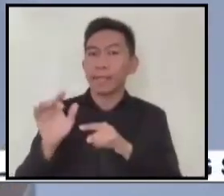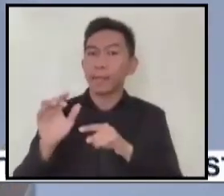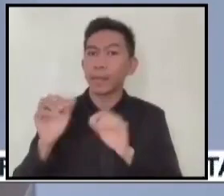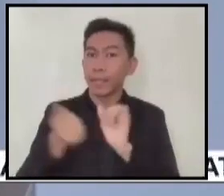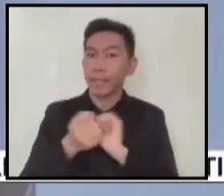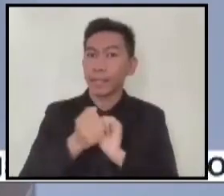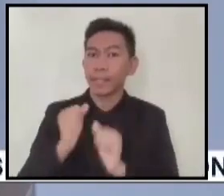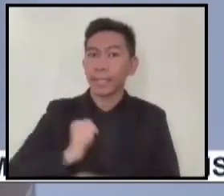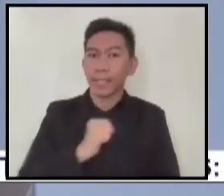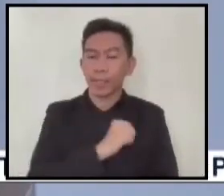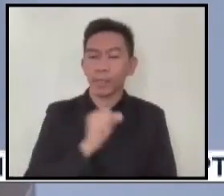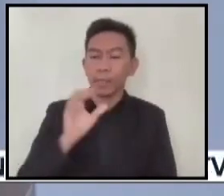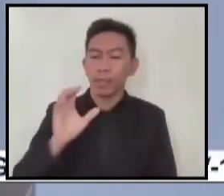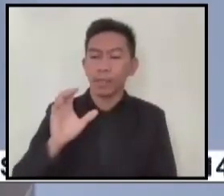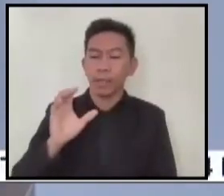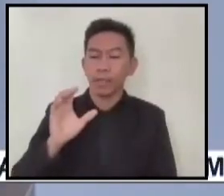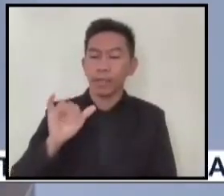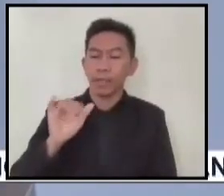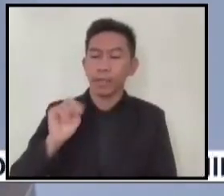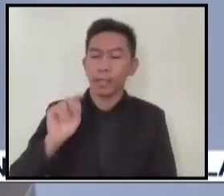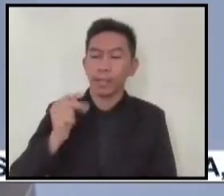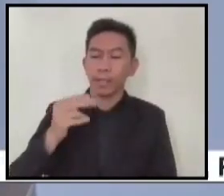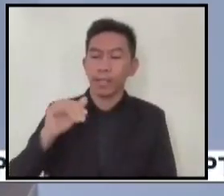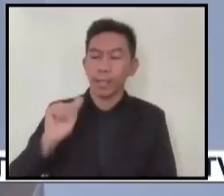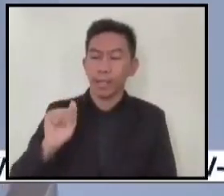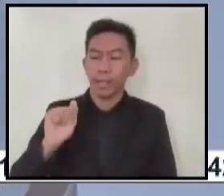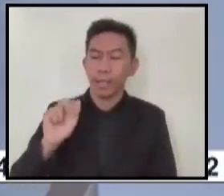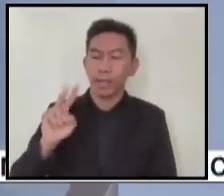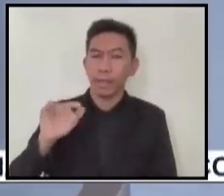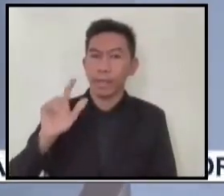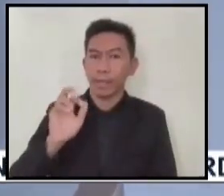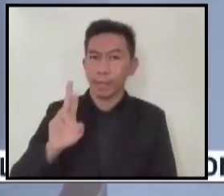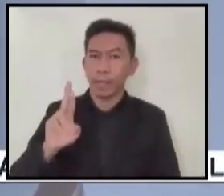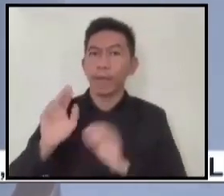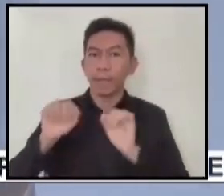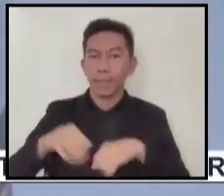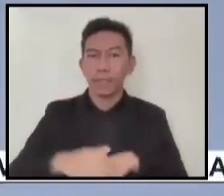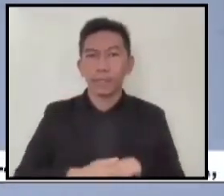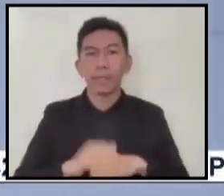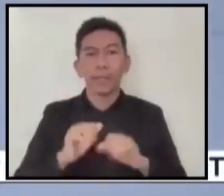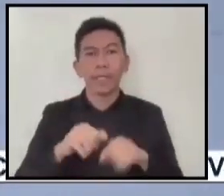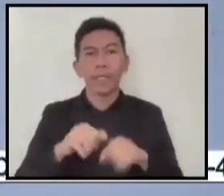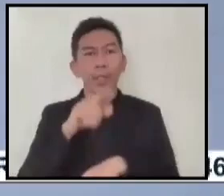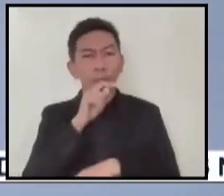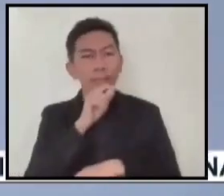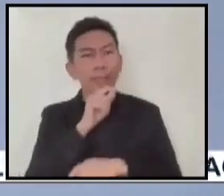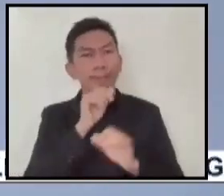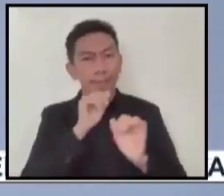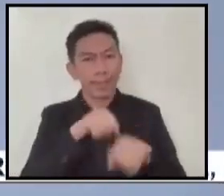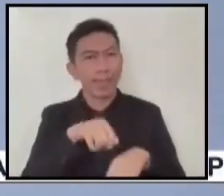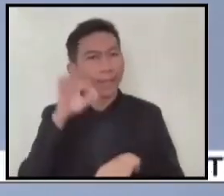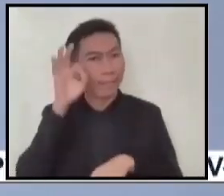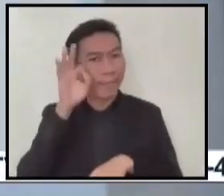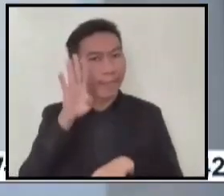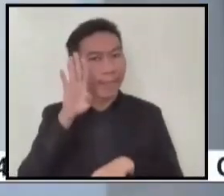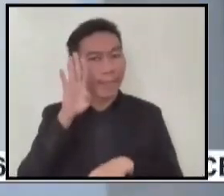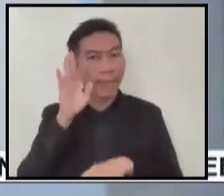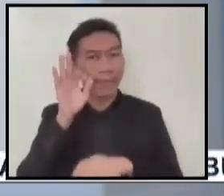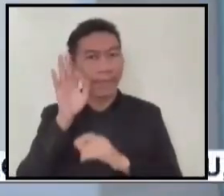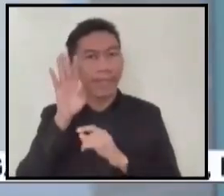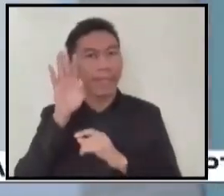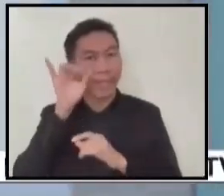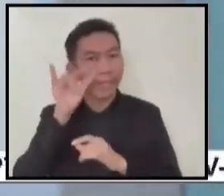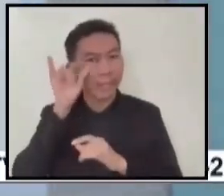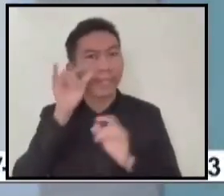add me in Facebook, Instagram, Twitter at Nathan Randal and Owen Official. Alright, thank you so much thank sa pagbisita sa